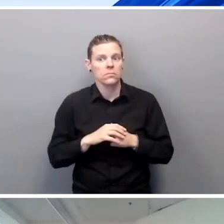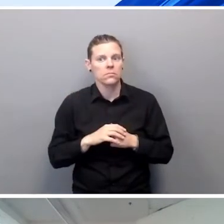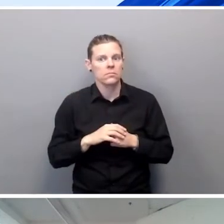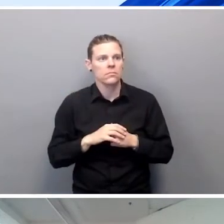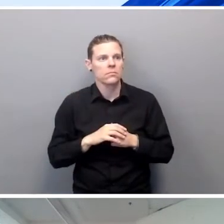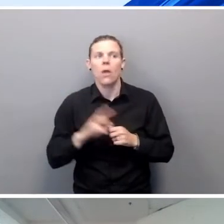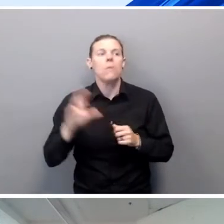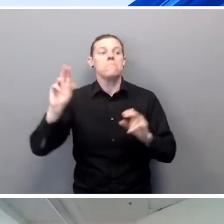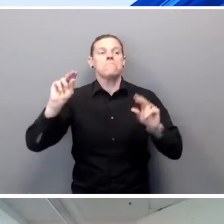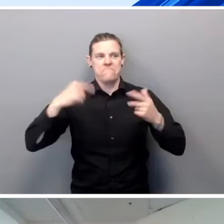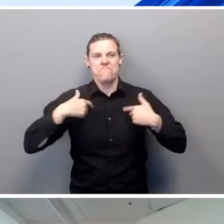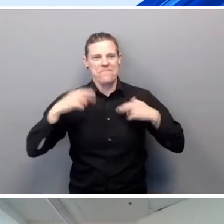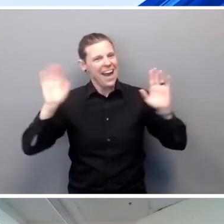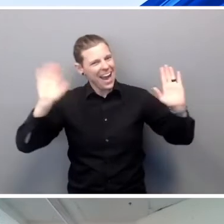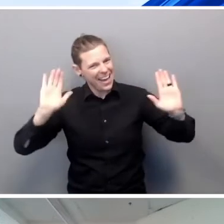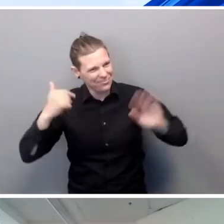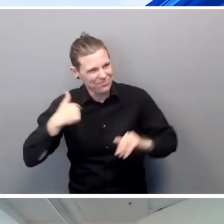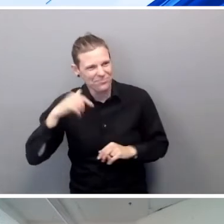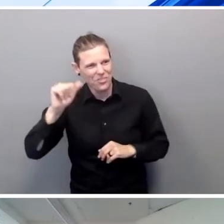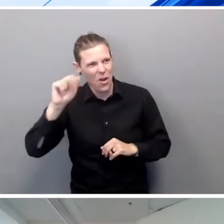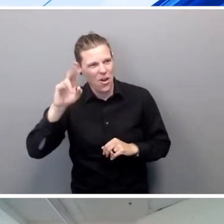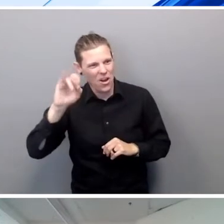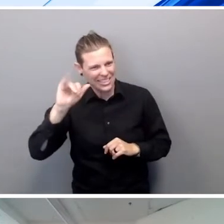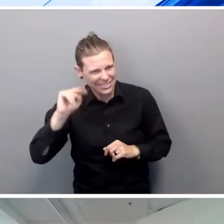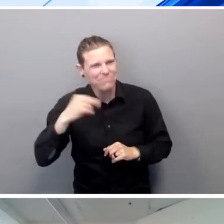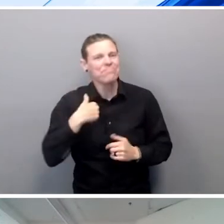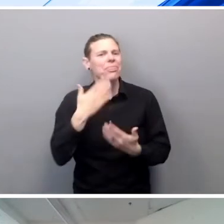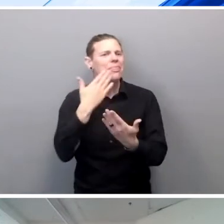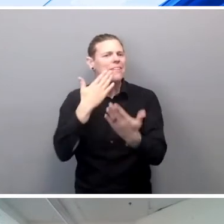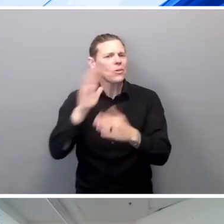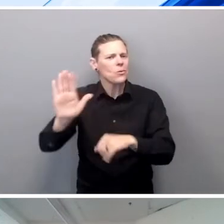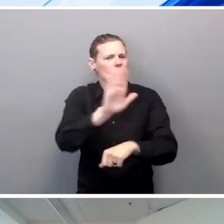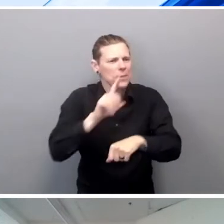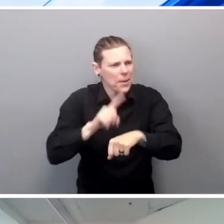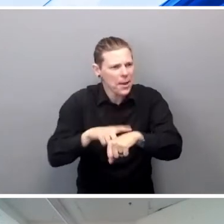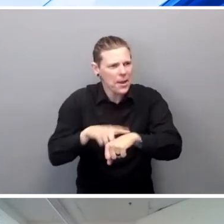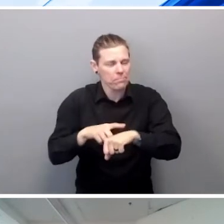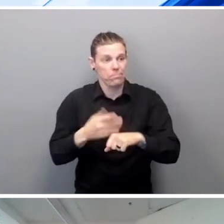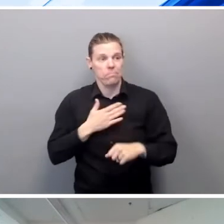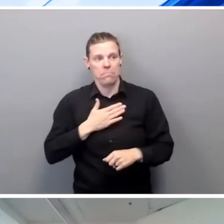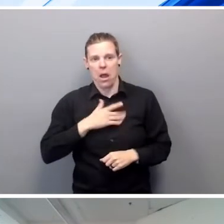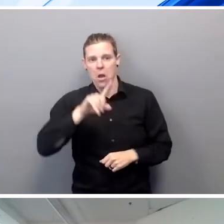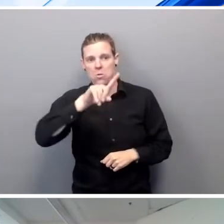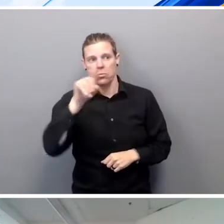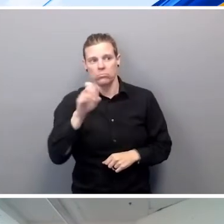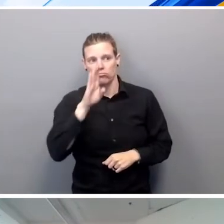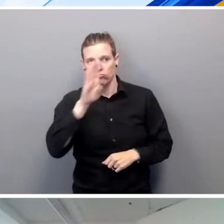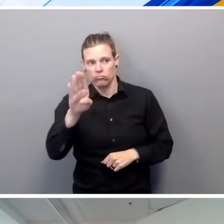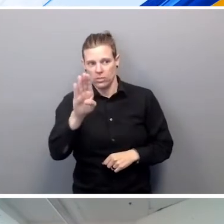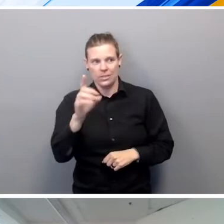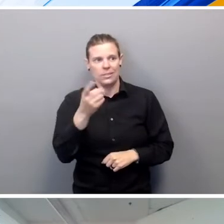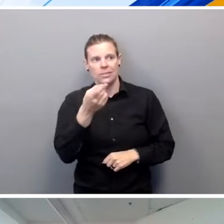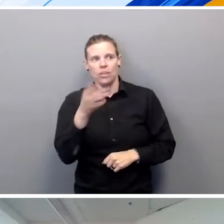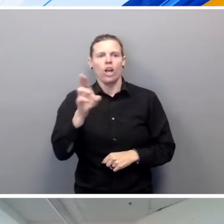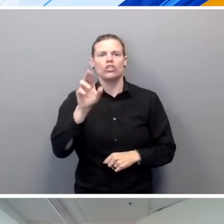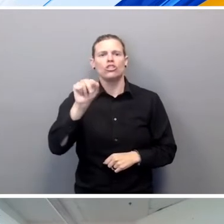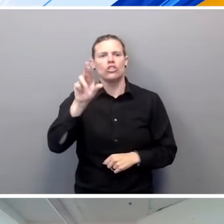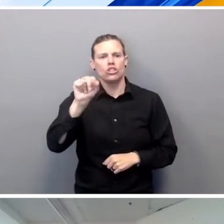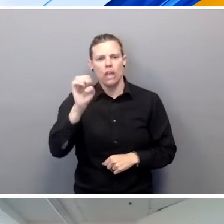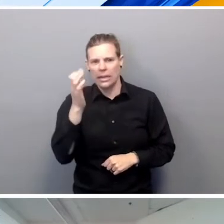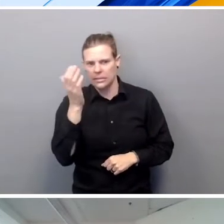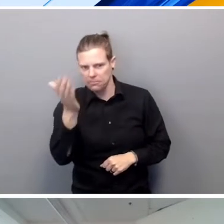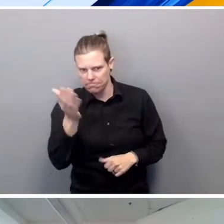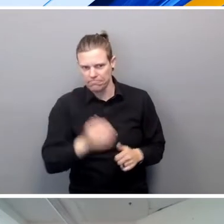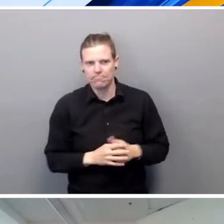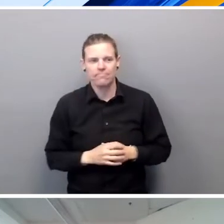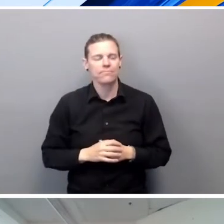Yes, hello. Thanks so much for the time. My question is for Dr. Scrace, and it's about sort of the